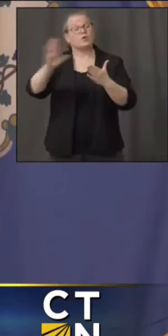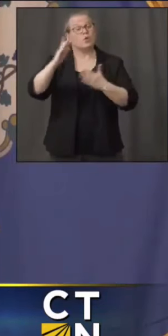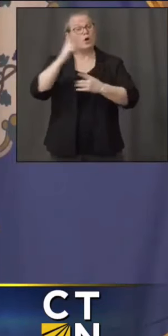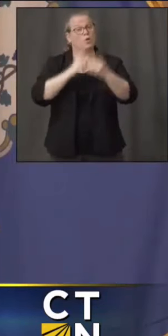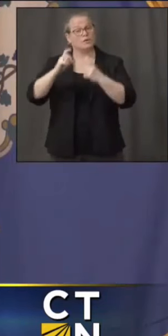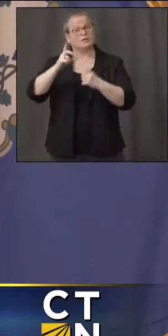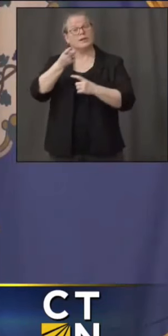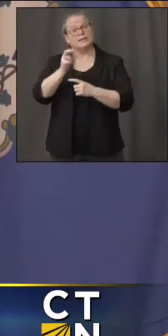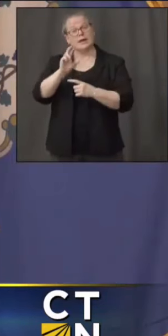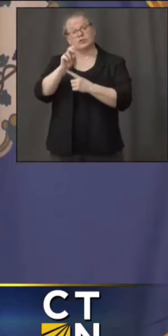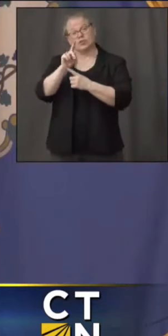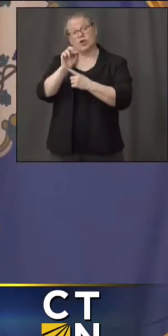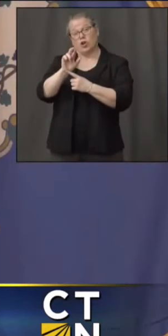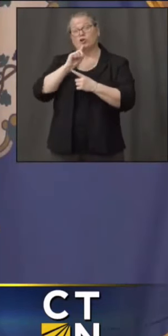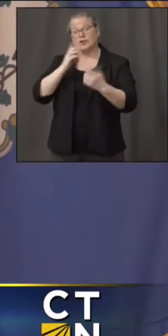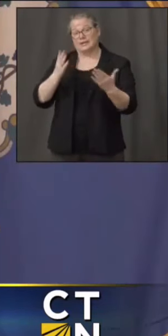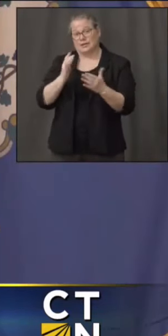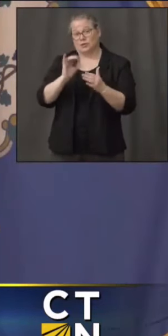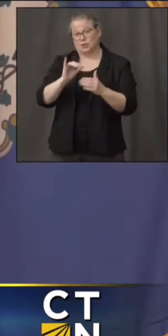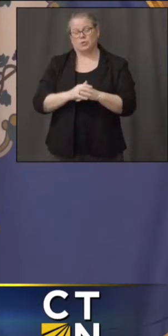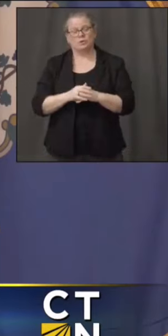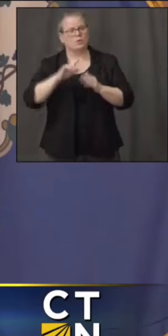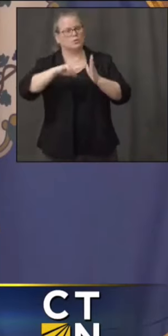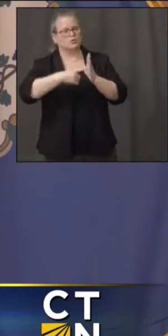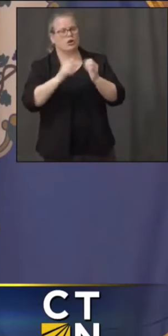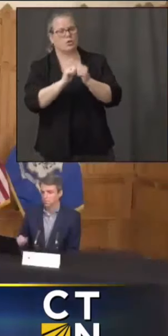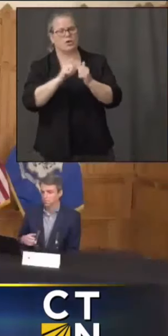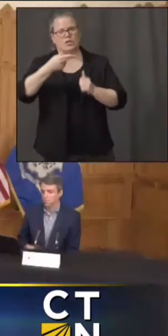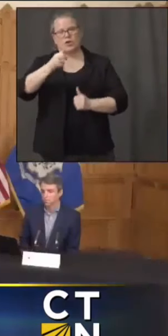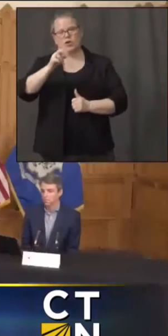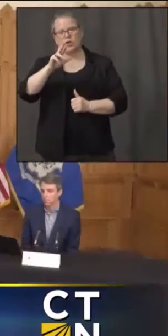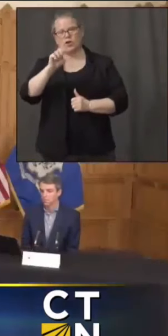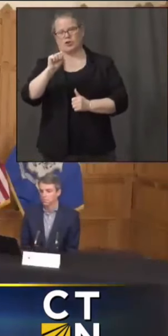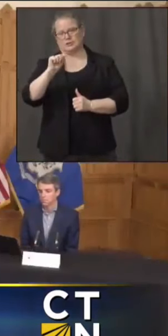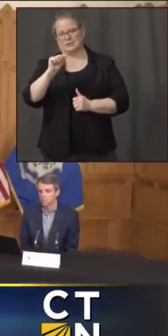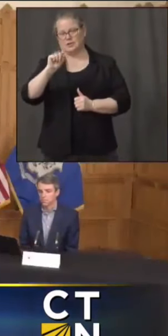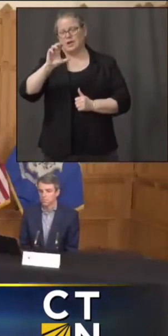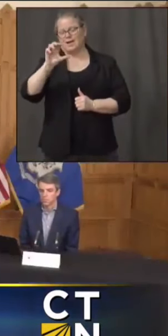well. We'll start with Hearst, Connecticut Media.